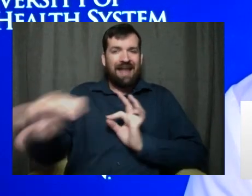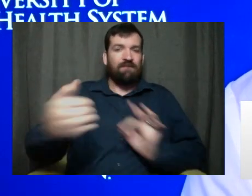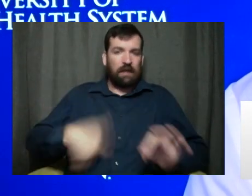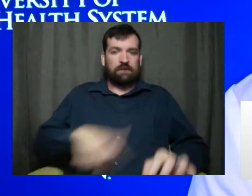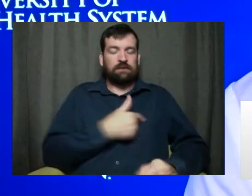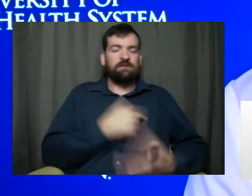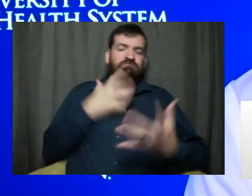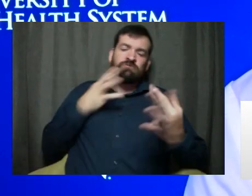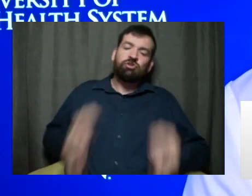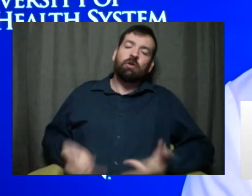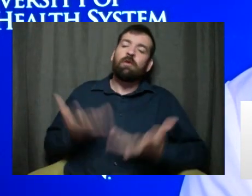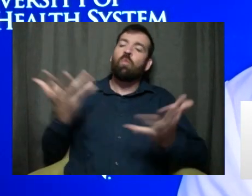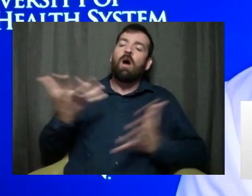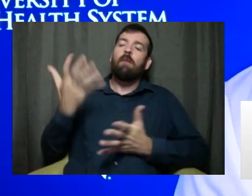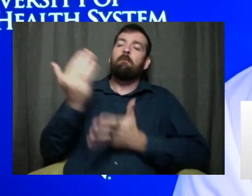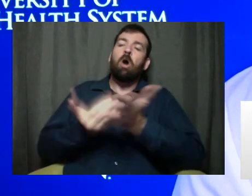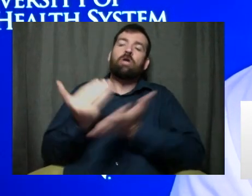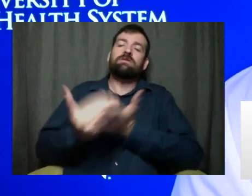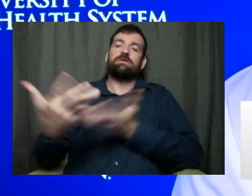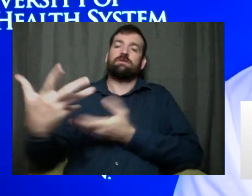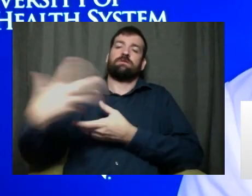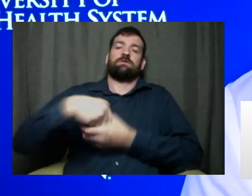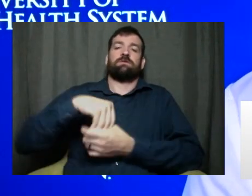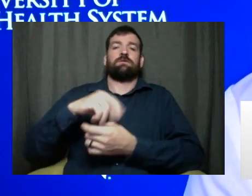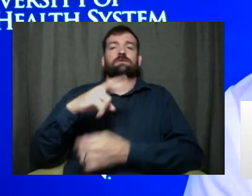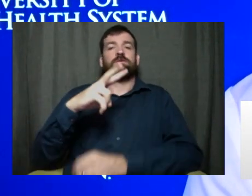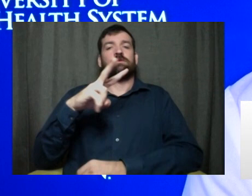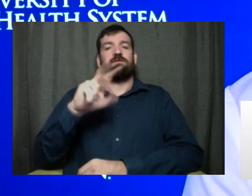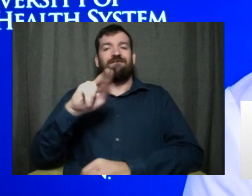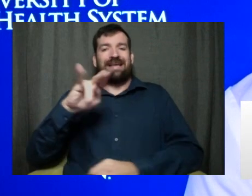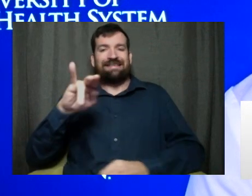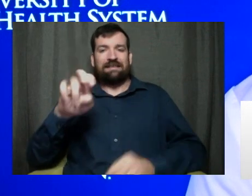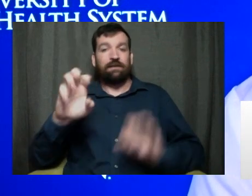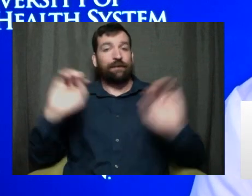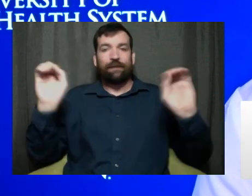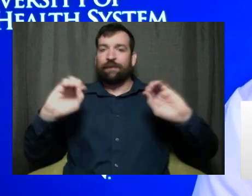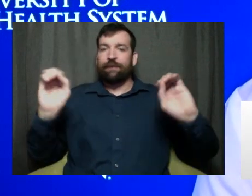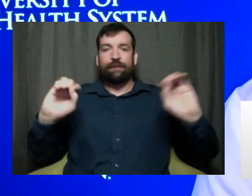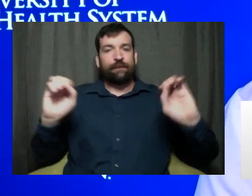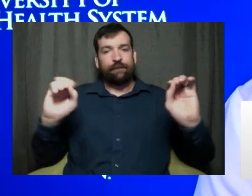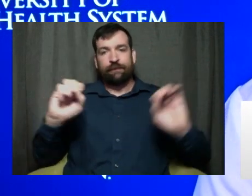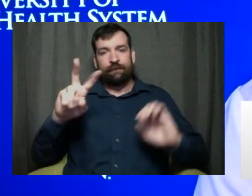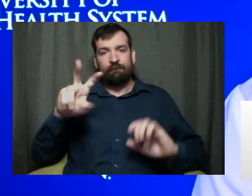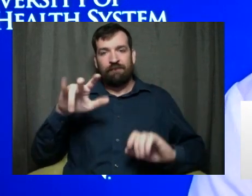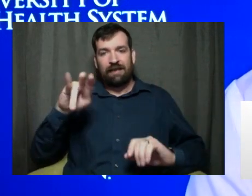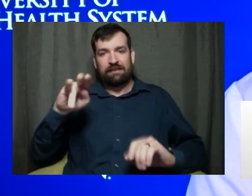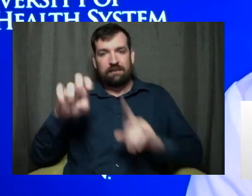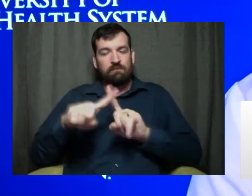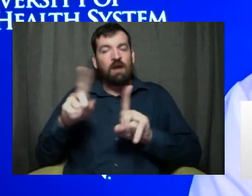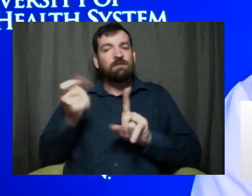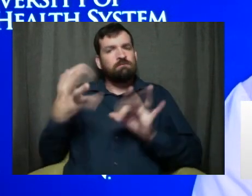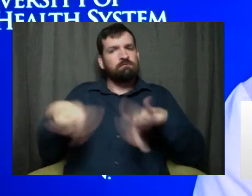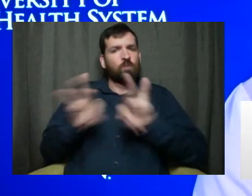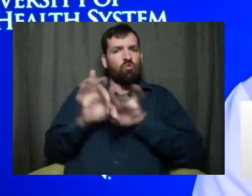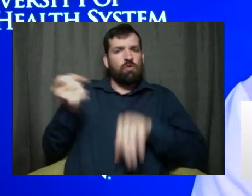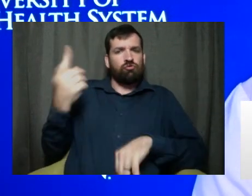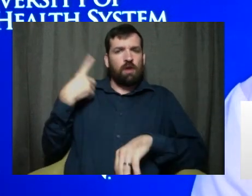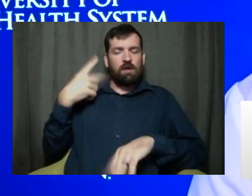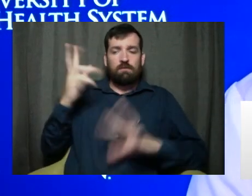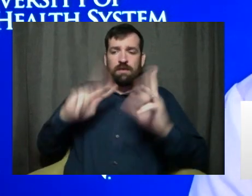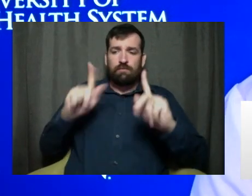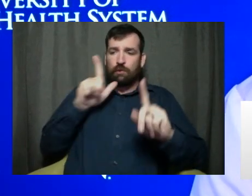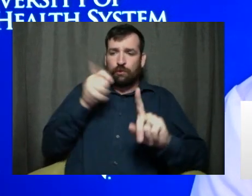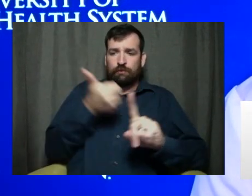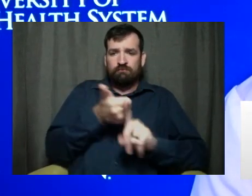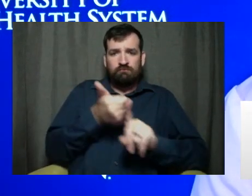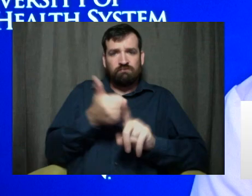of the vaccine we will use, but there is no vaccine for that. But I think the thing to understand is the people that have been diagnosed, I